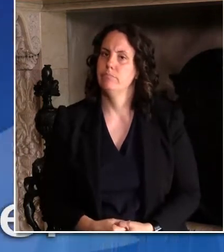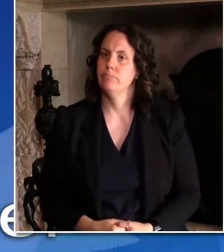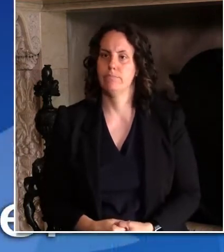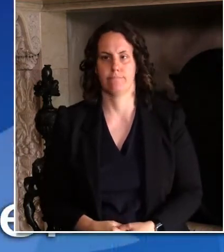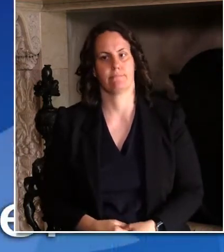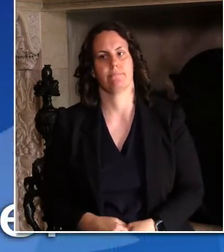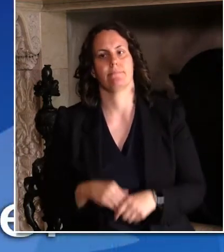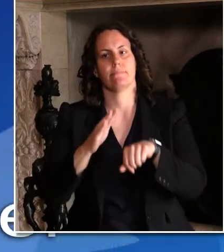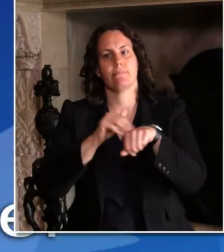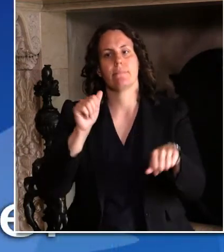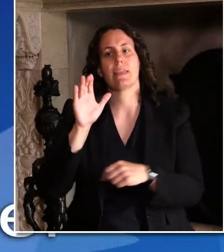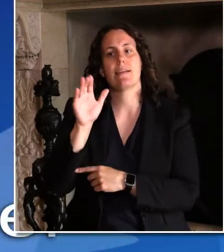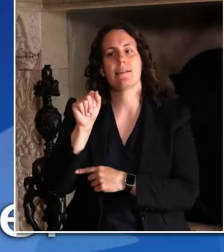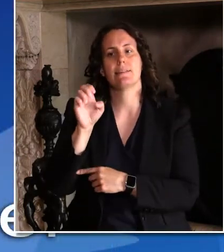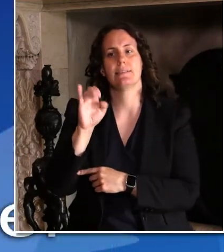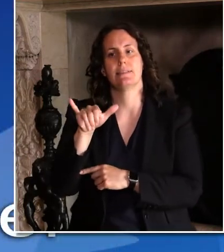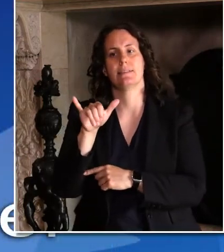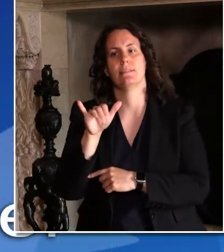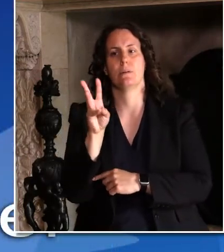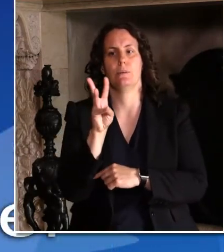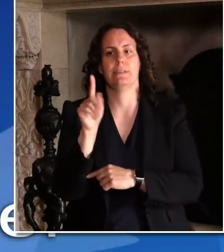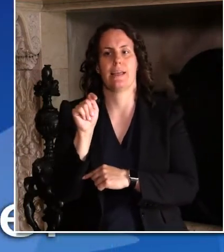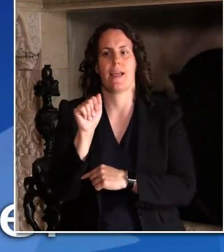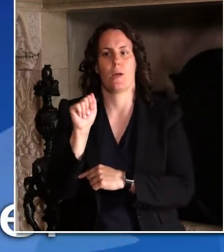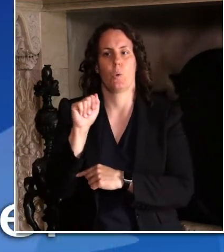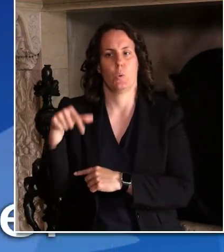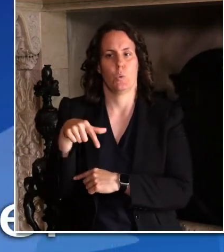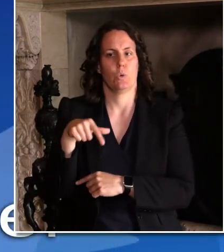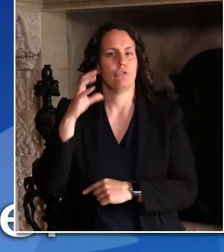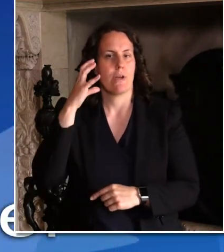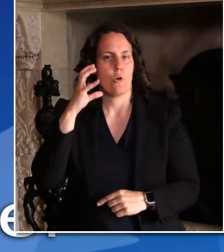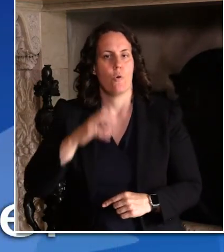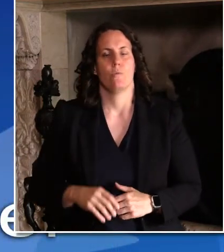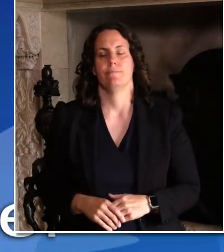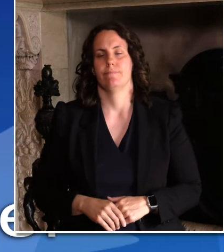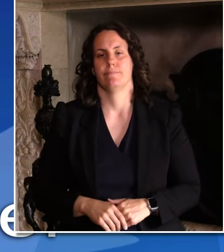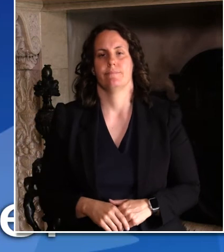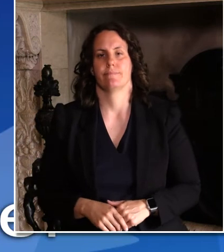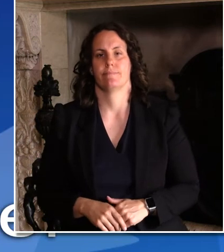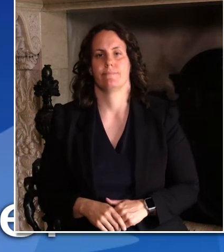from WTAQ Radio in Green Bay. Casey?